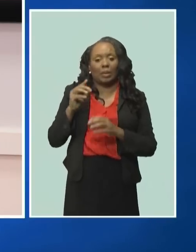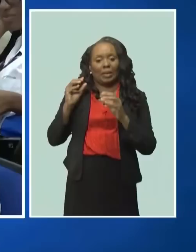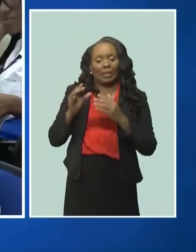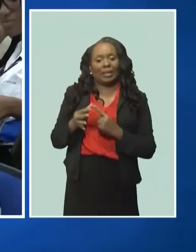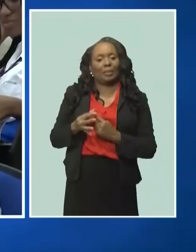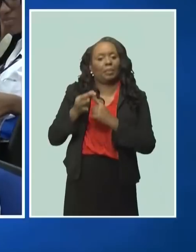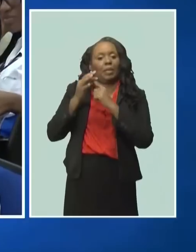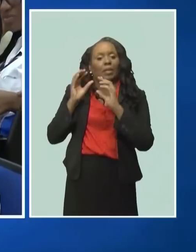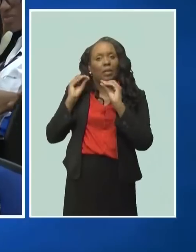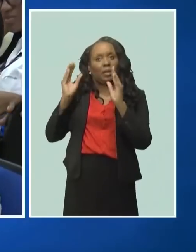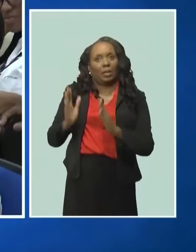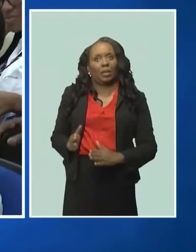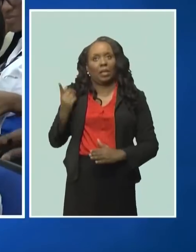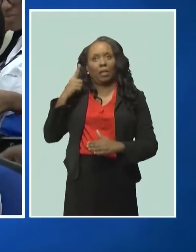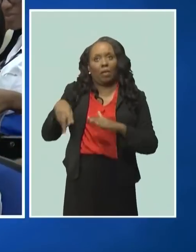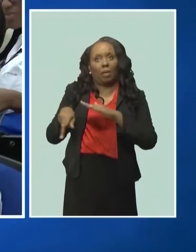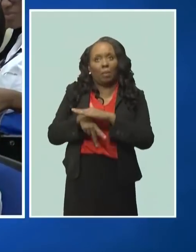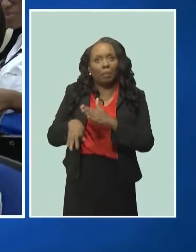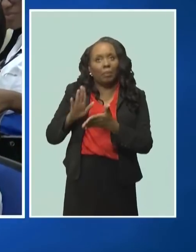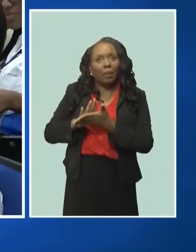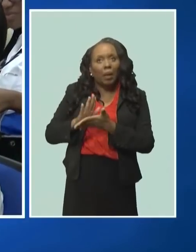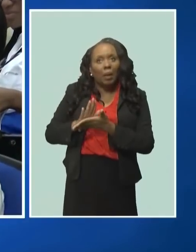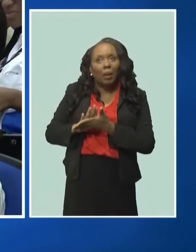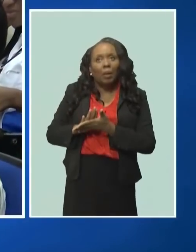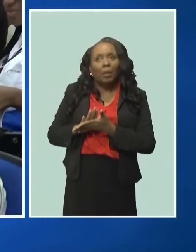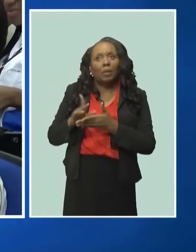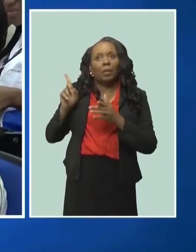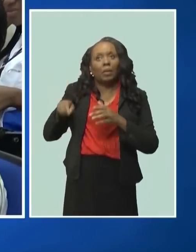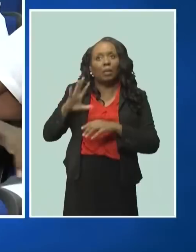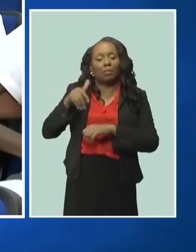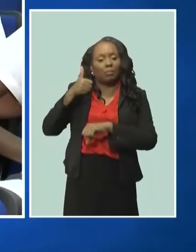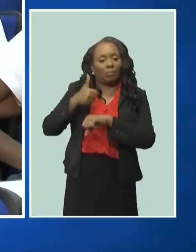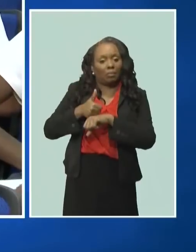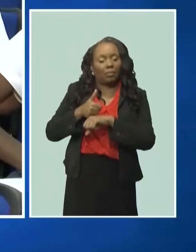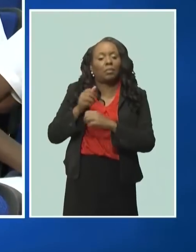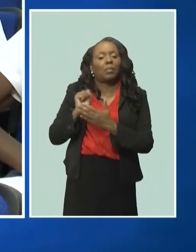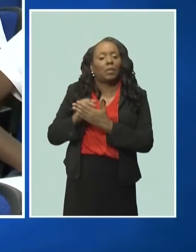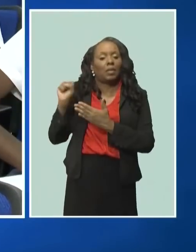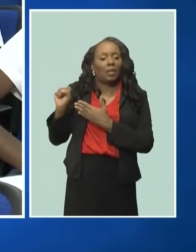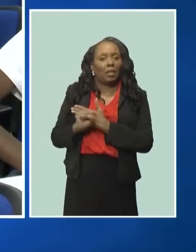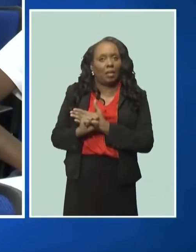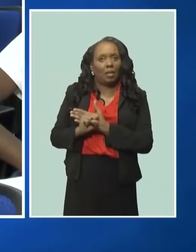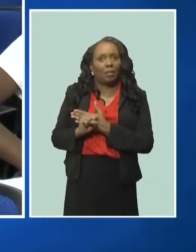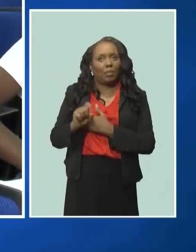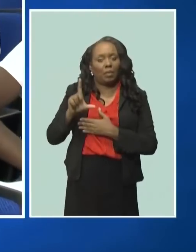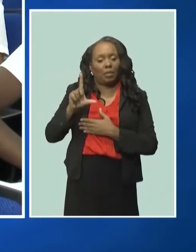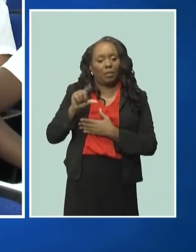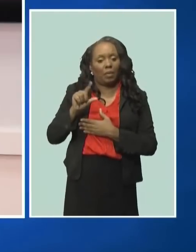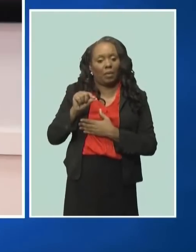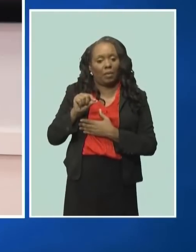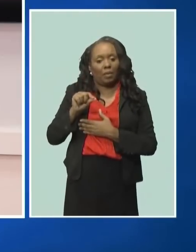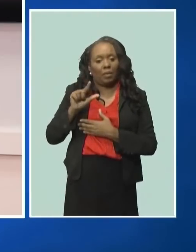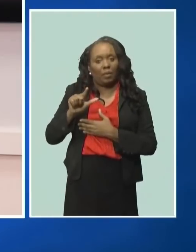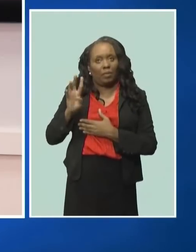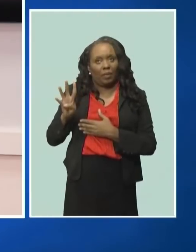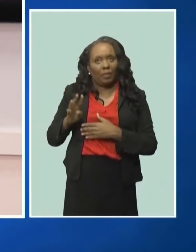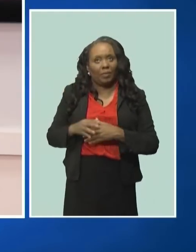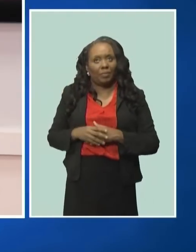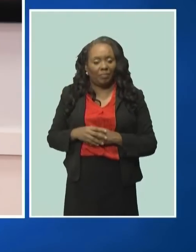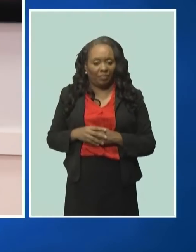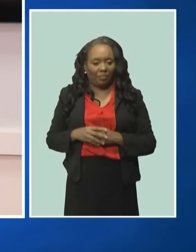teachers in primary school should be in place by September of